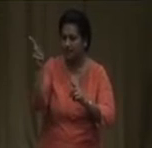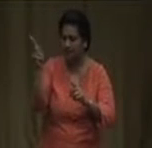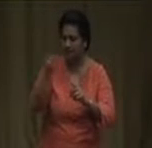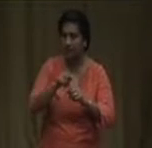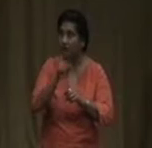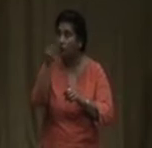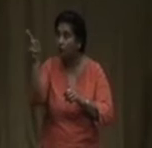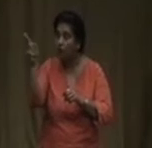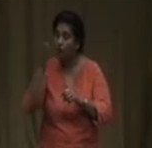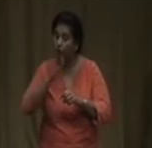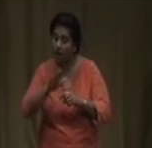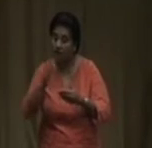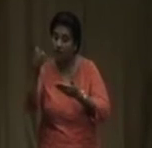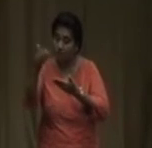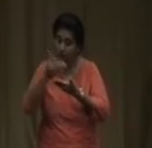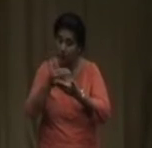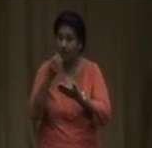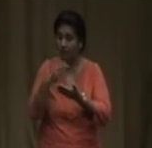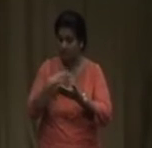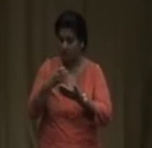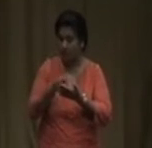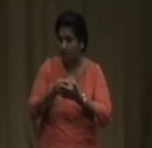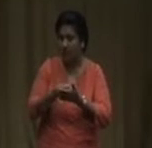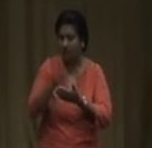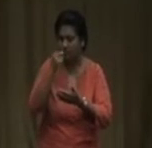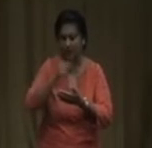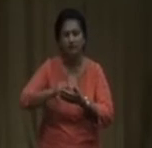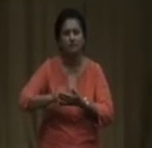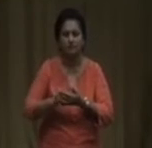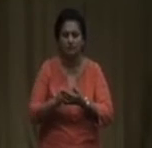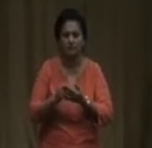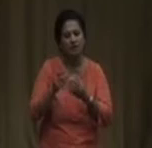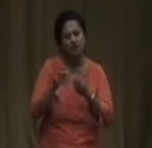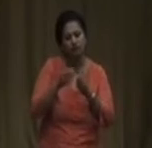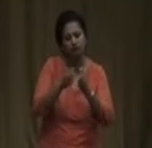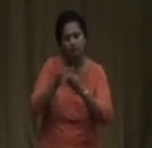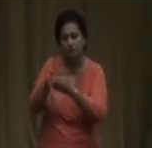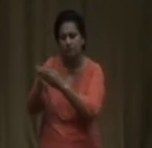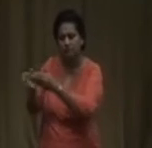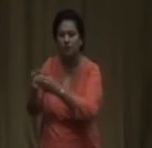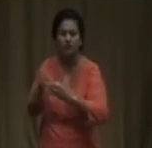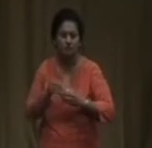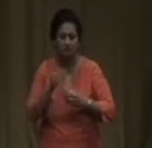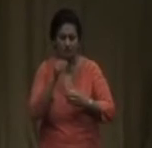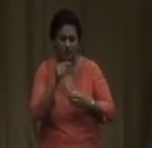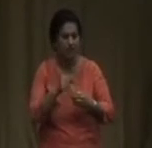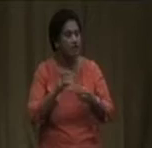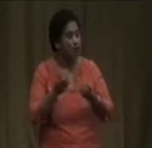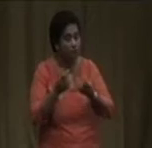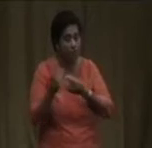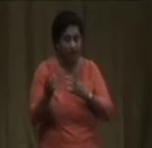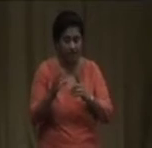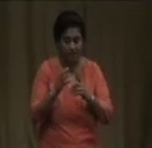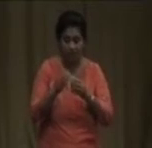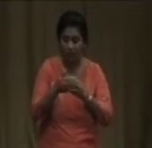generate new revenue will be able to generate improved revenue streams. So we have prepared an open business